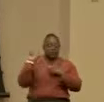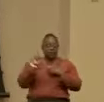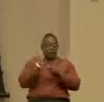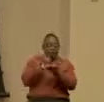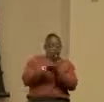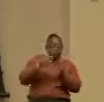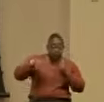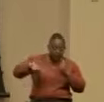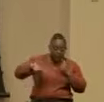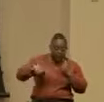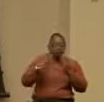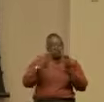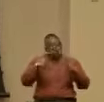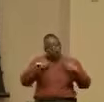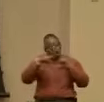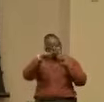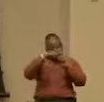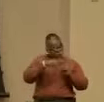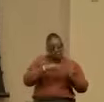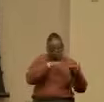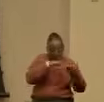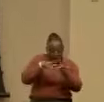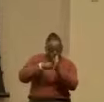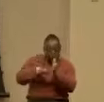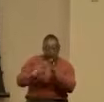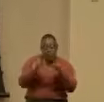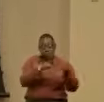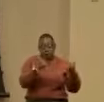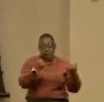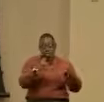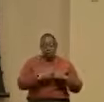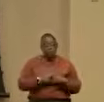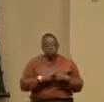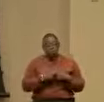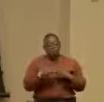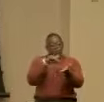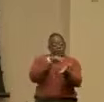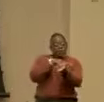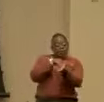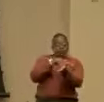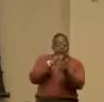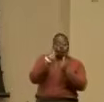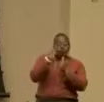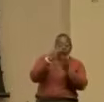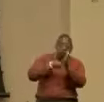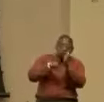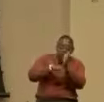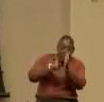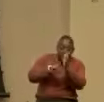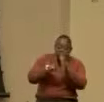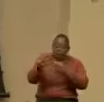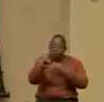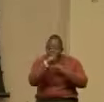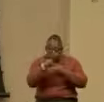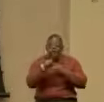approved yet, but there's some very positive studies going on for this. And again, your doctor will hopefully be checking, but you can also take the initiative